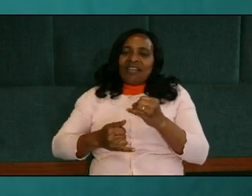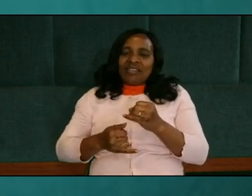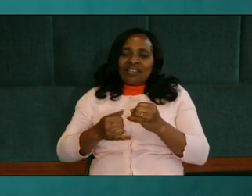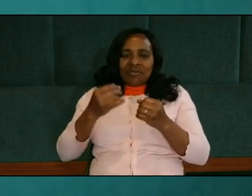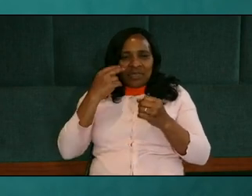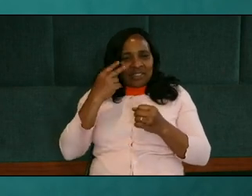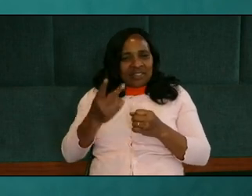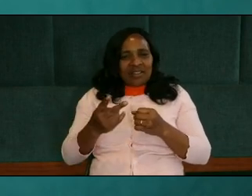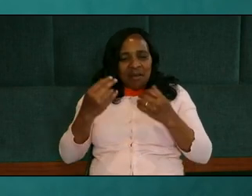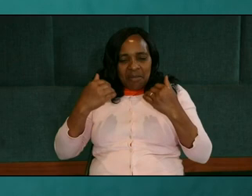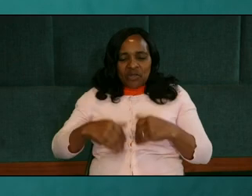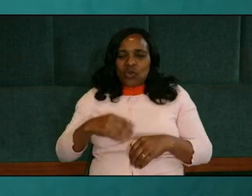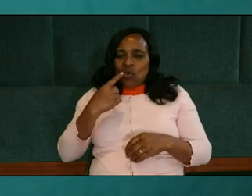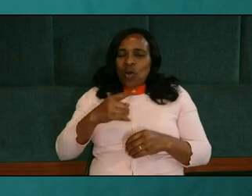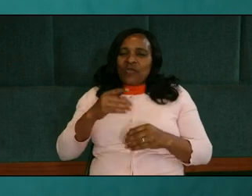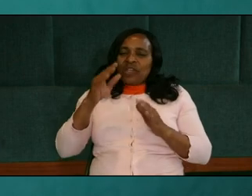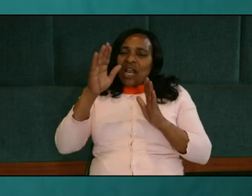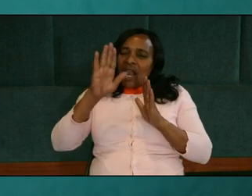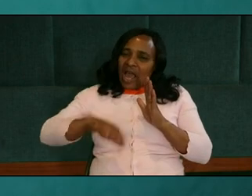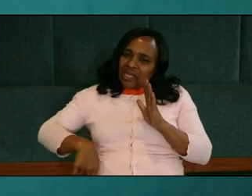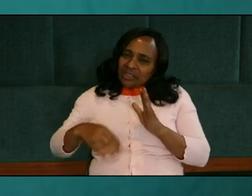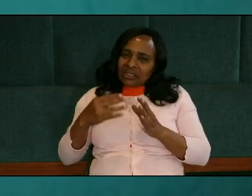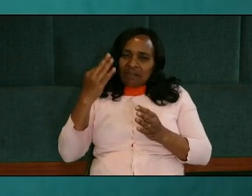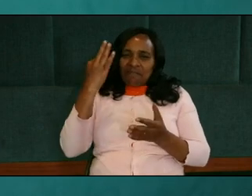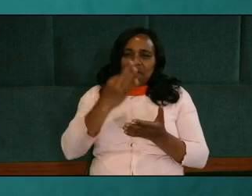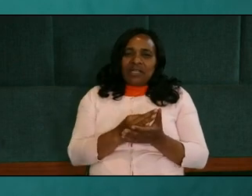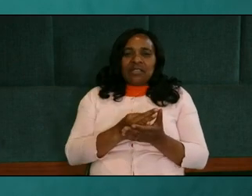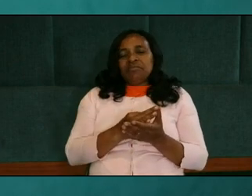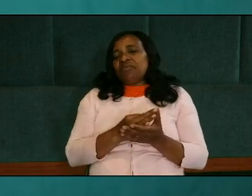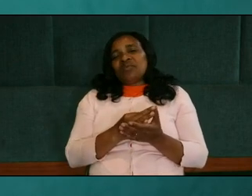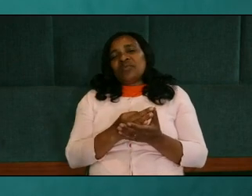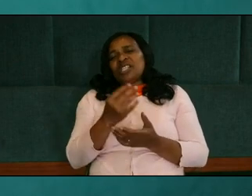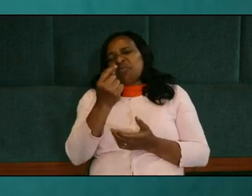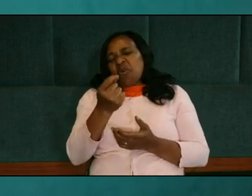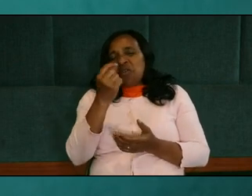person with the least faith as